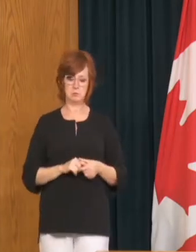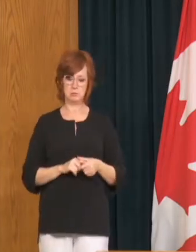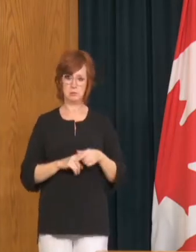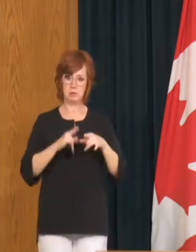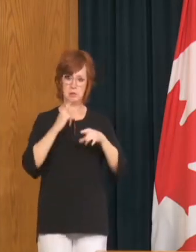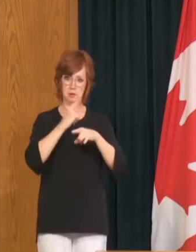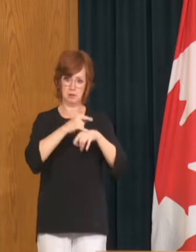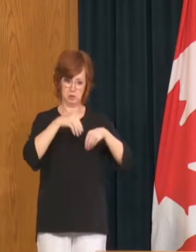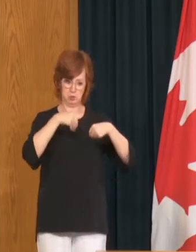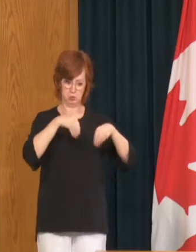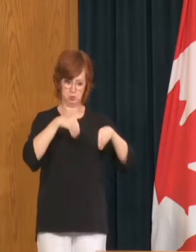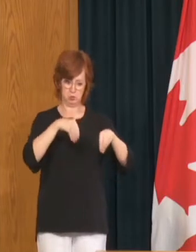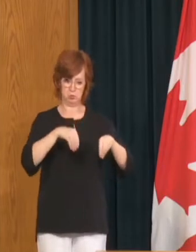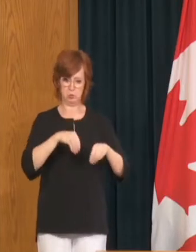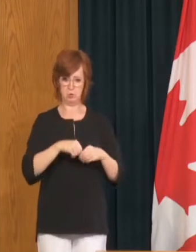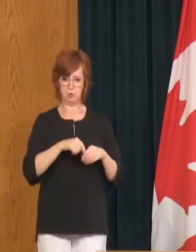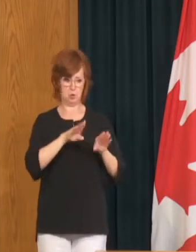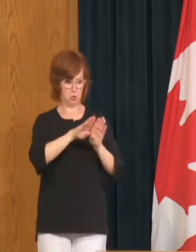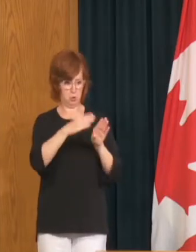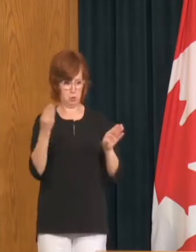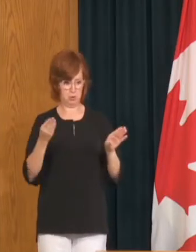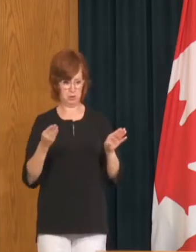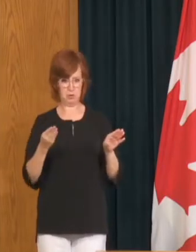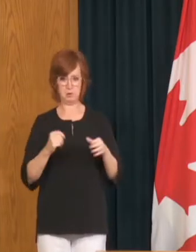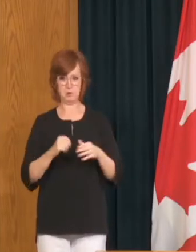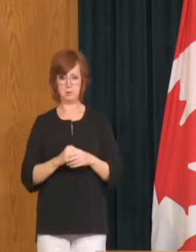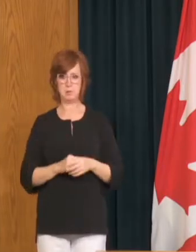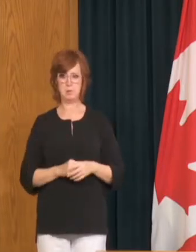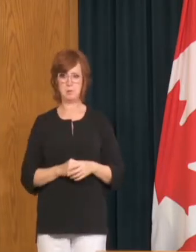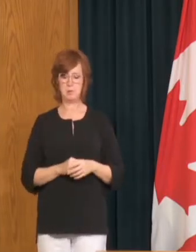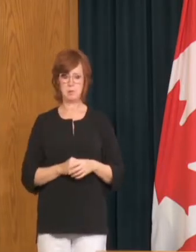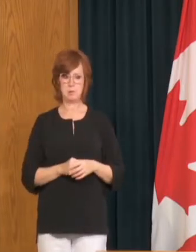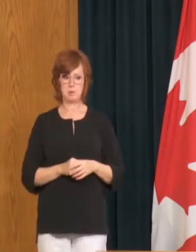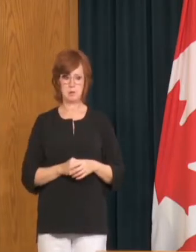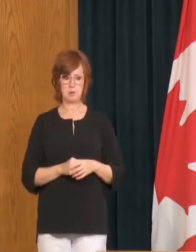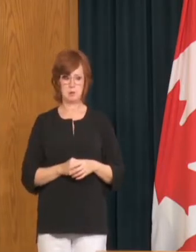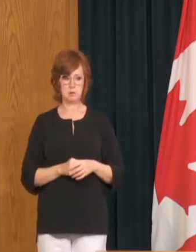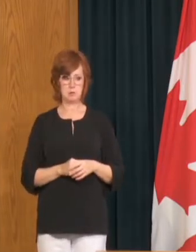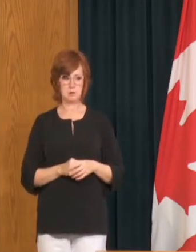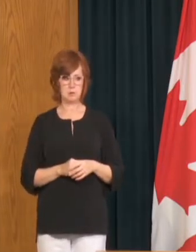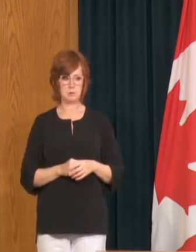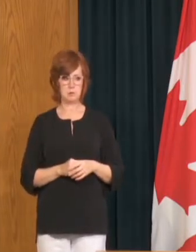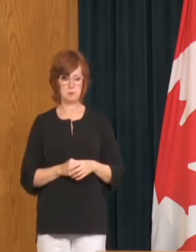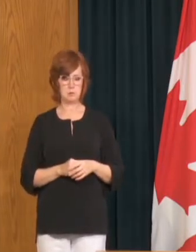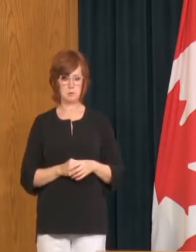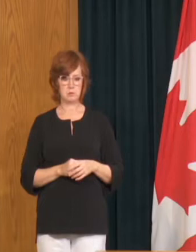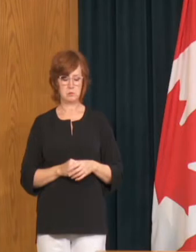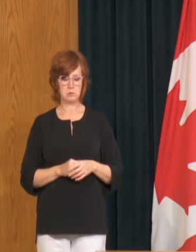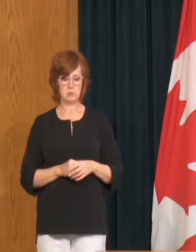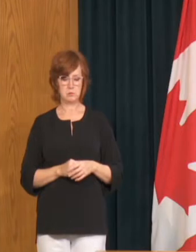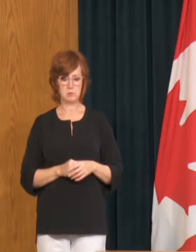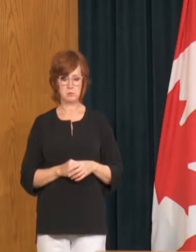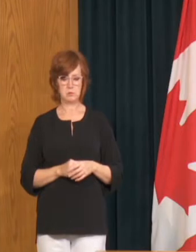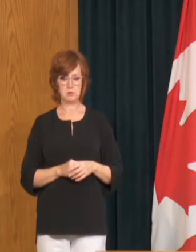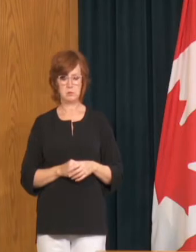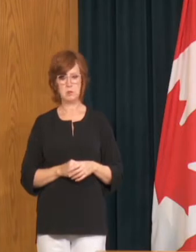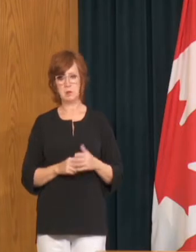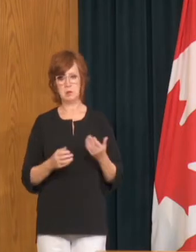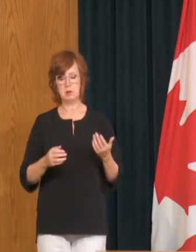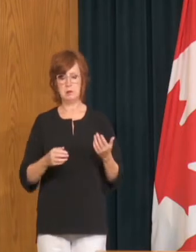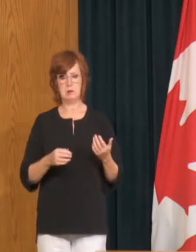liquor sales, but also allowing access to other programs that can support people